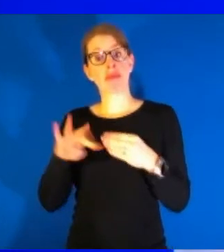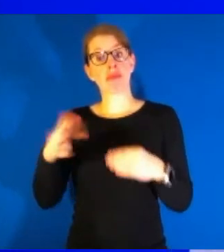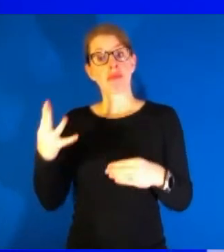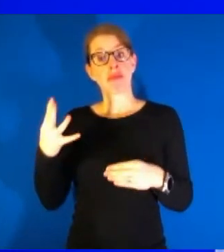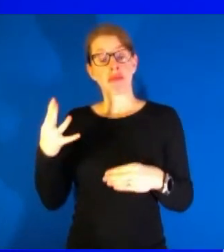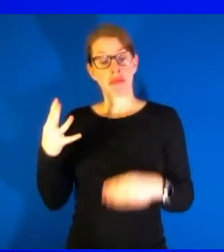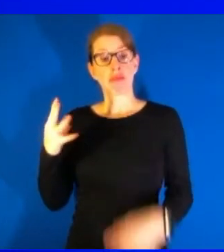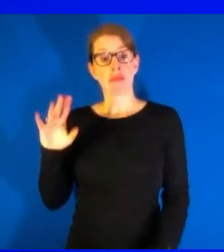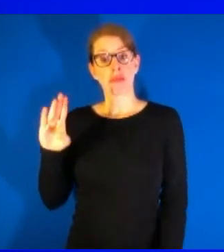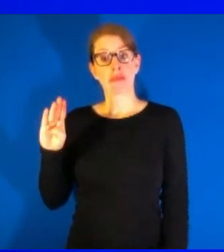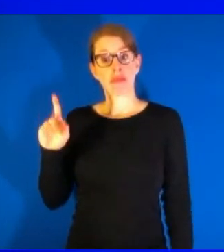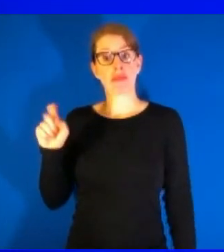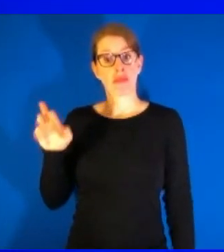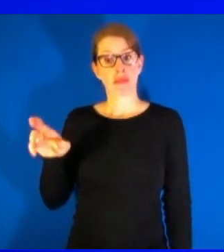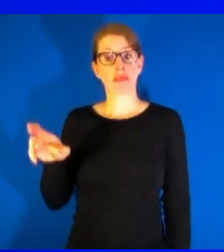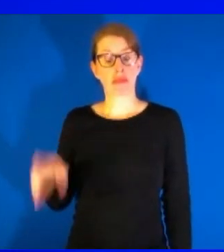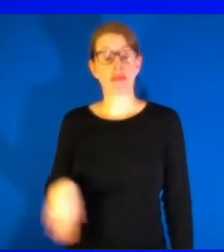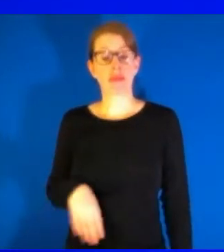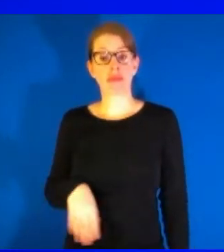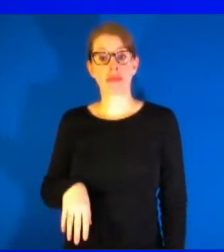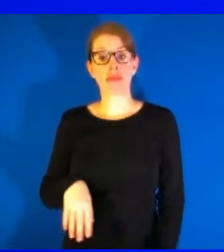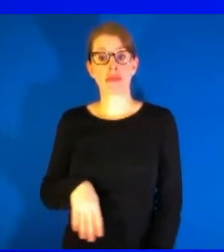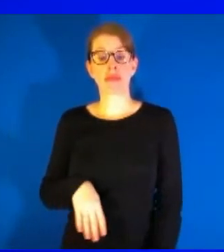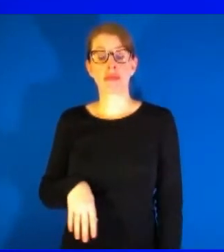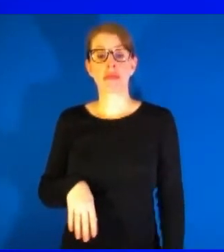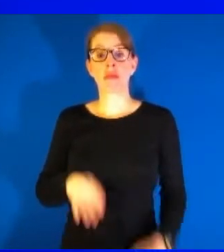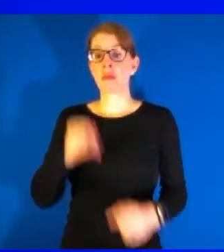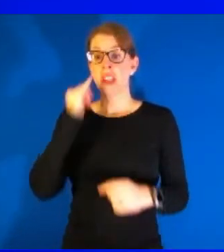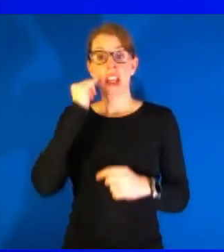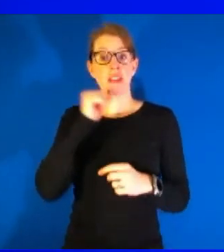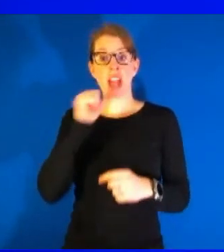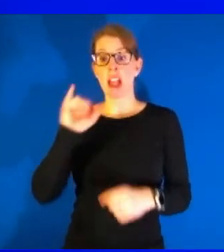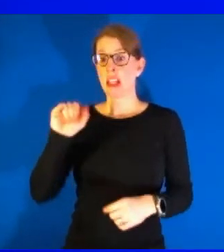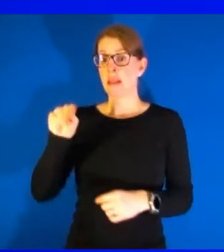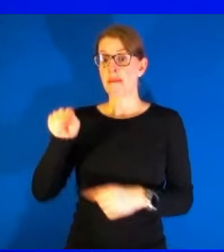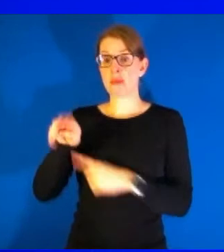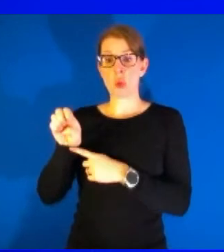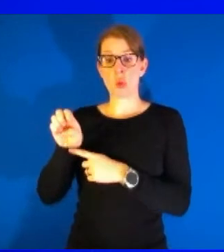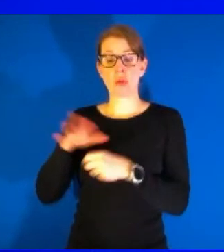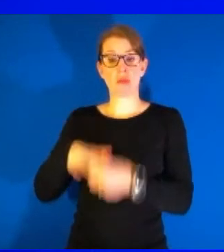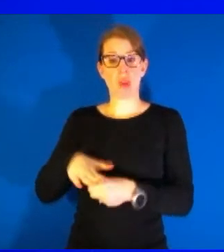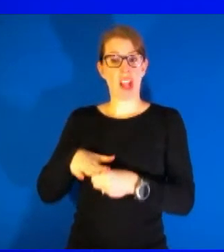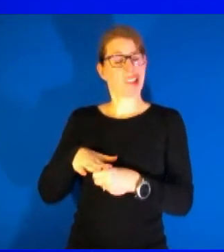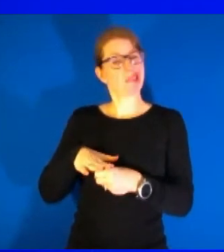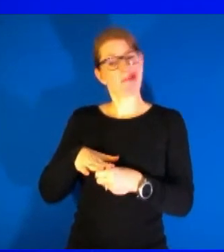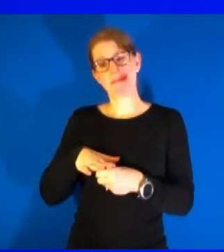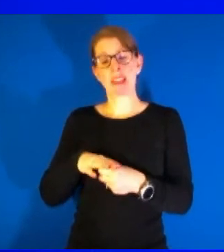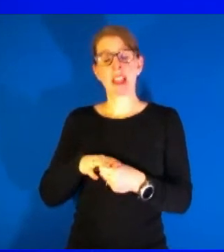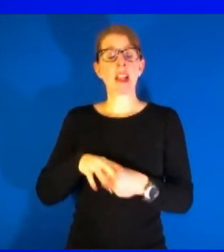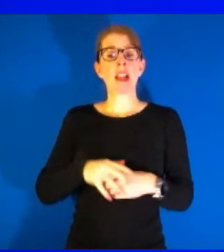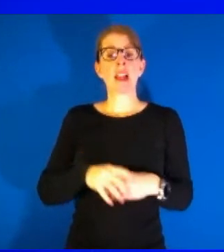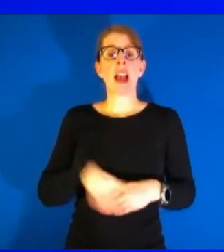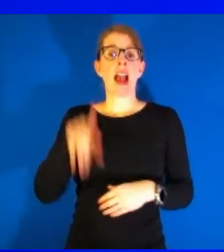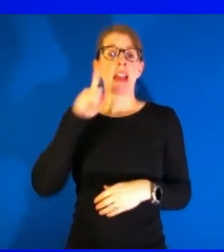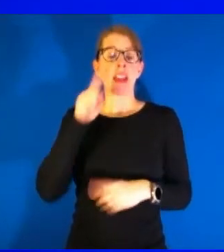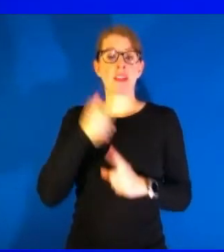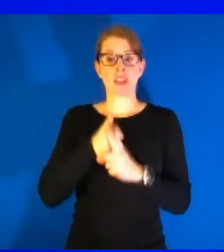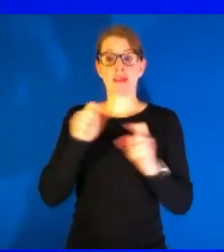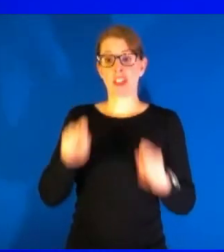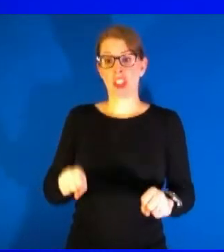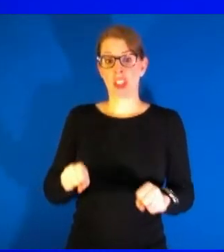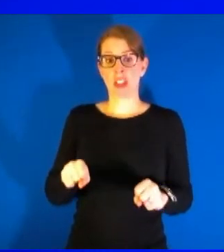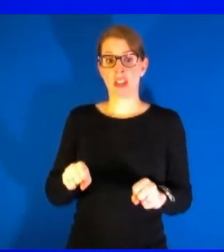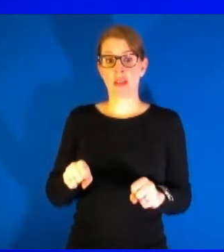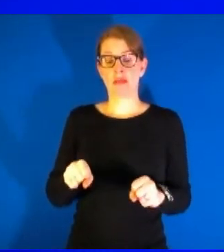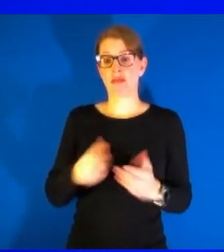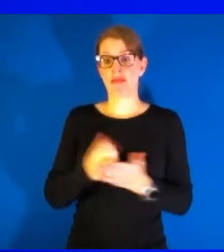additional booster, which would be your fourth shot. But if you're not immunosuppressed, I think ultimately you can probably get as many as